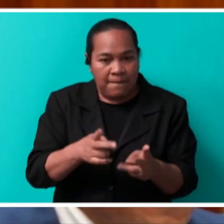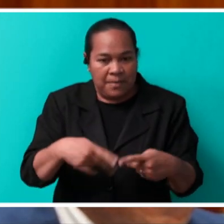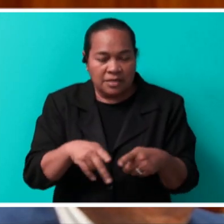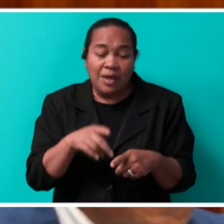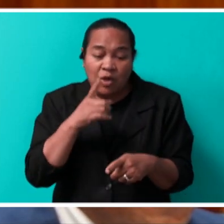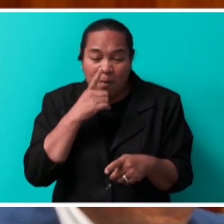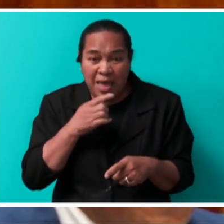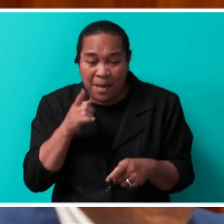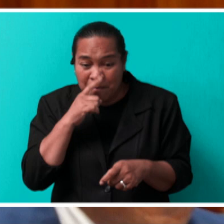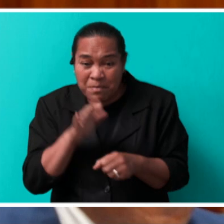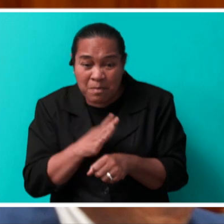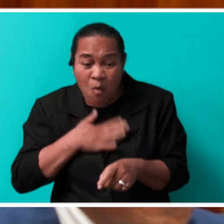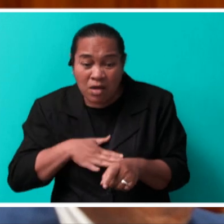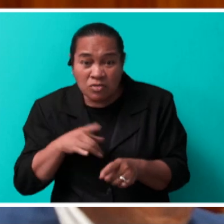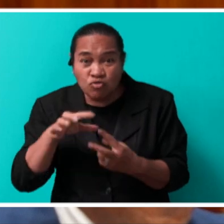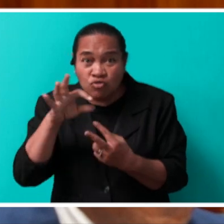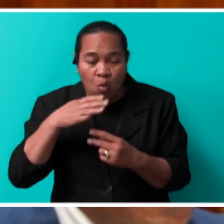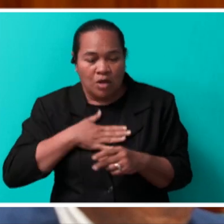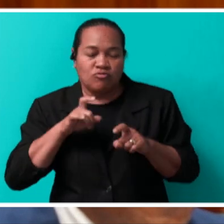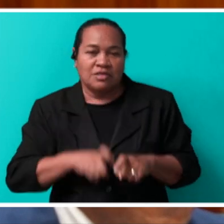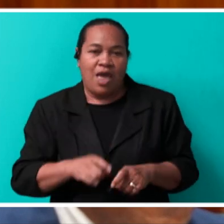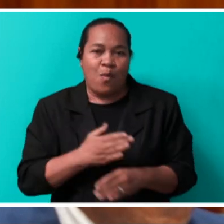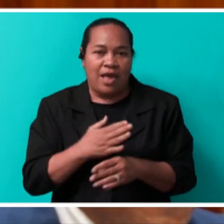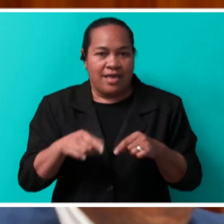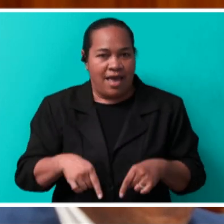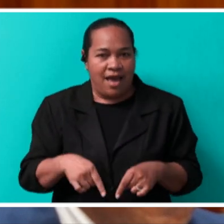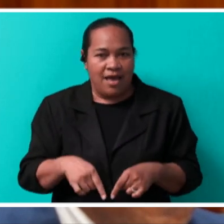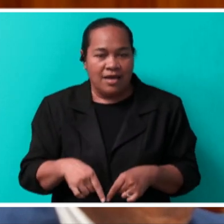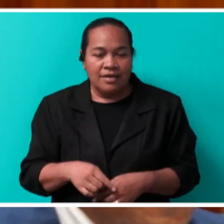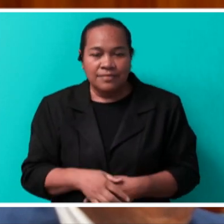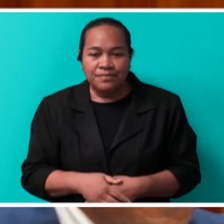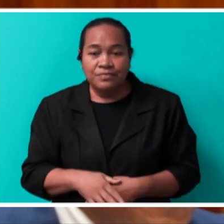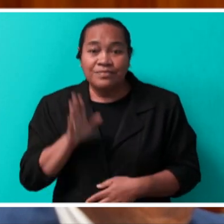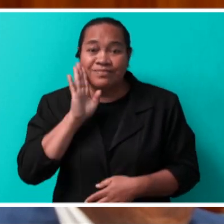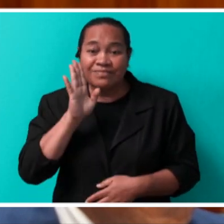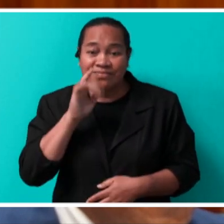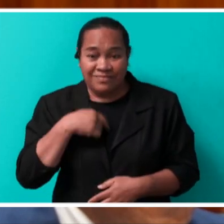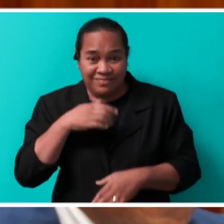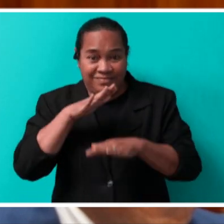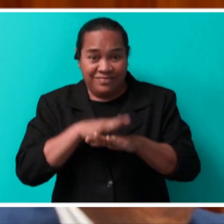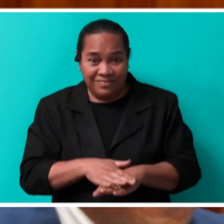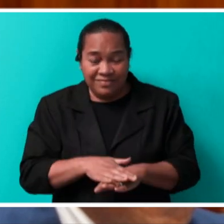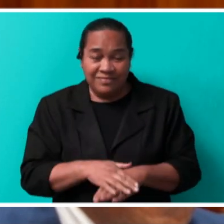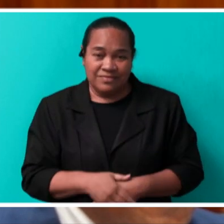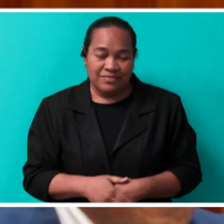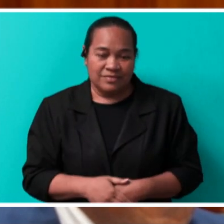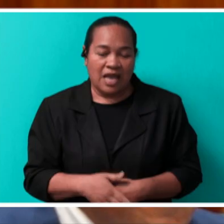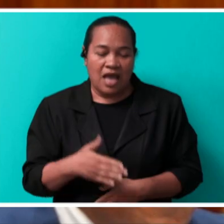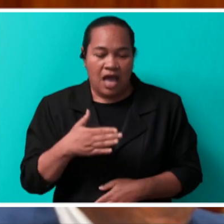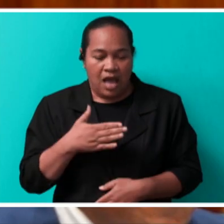stay and work. Mr. Speaker, sir, before I take my seat. I stand